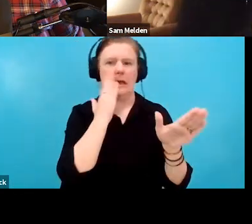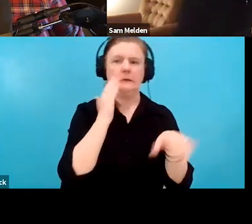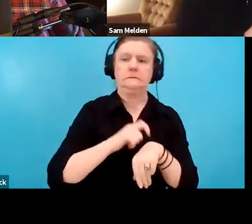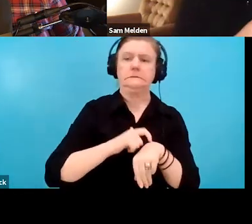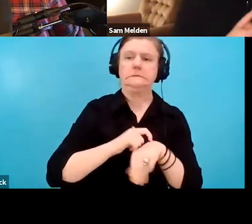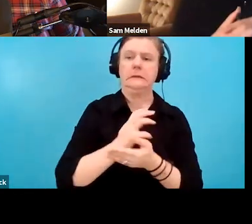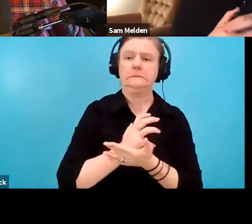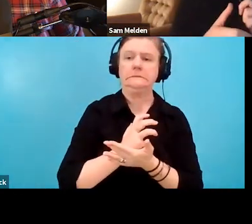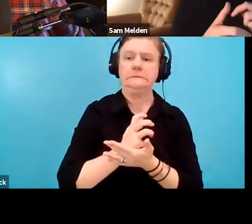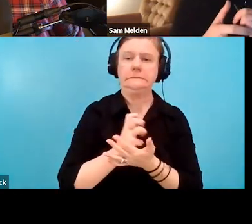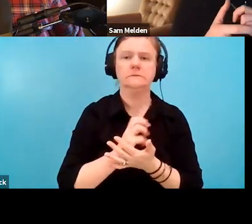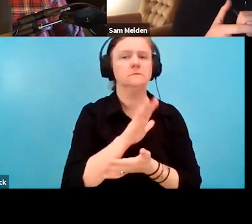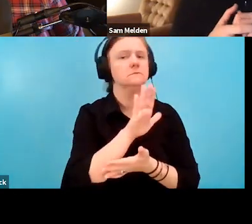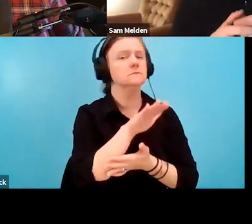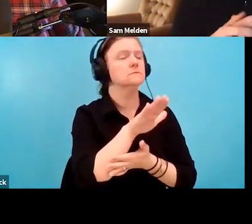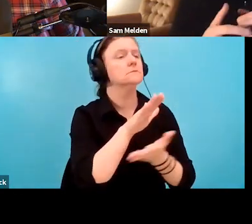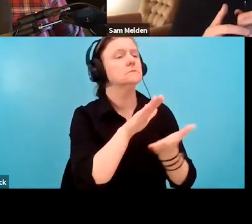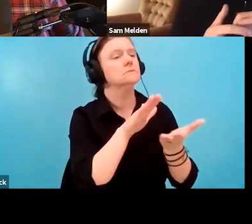running short on time. I was curious if you had any